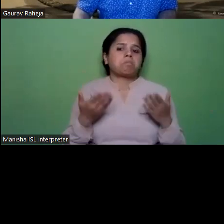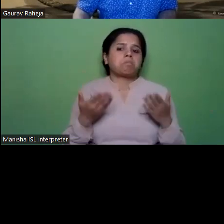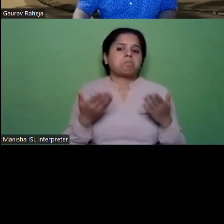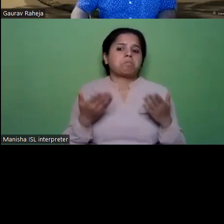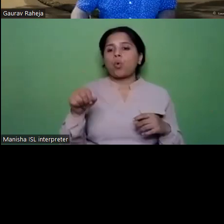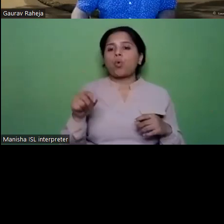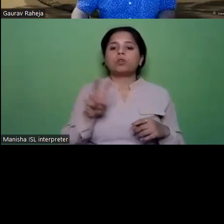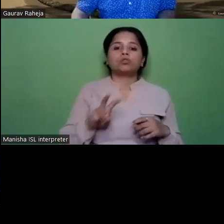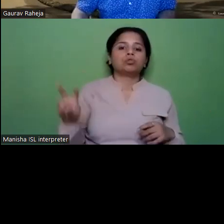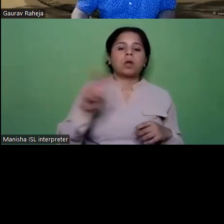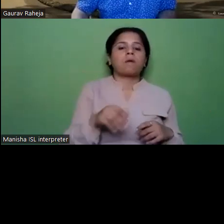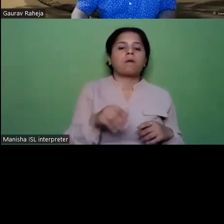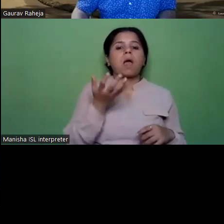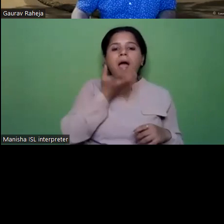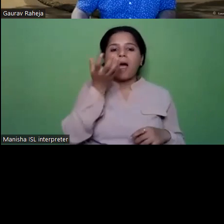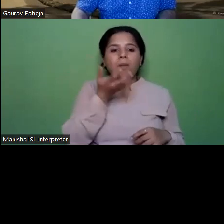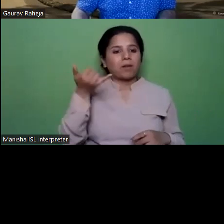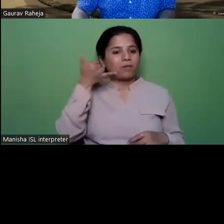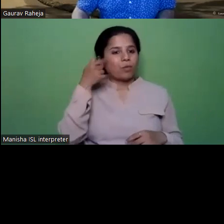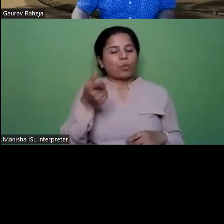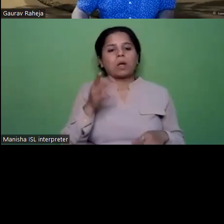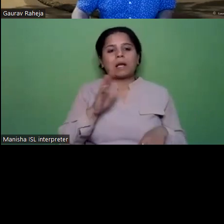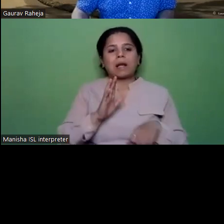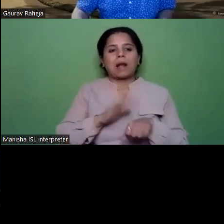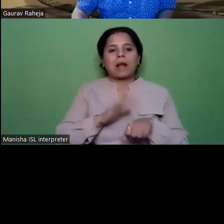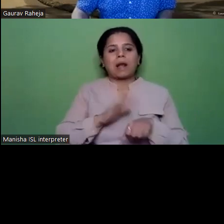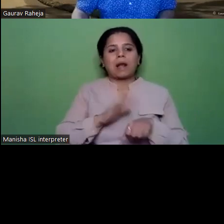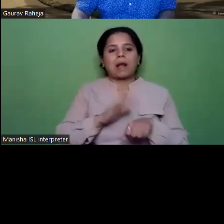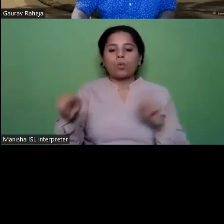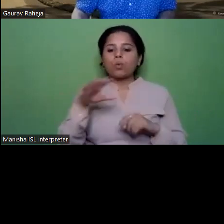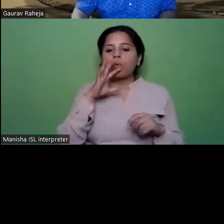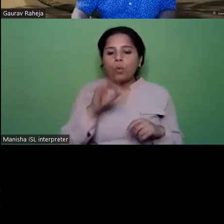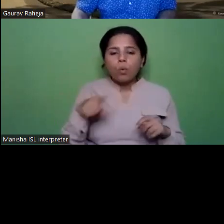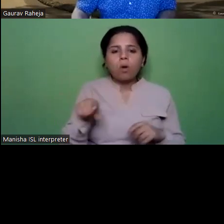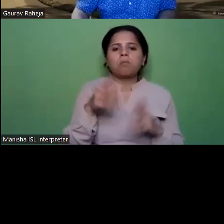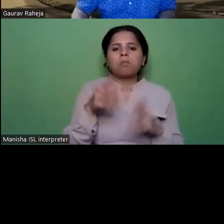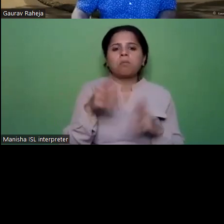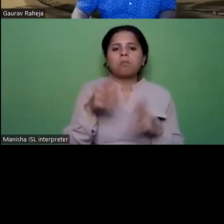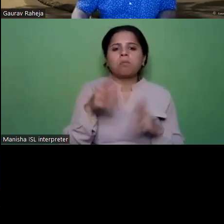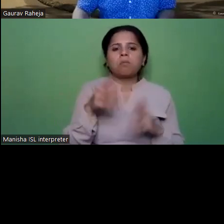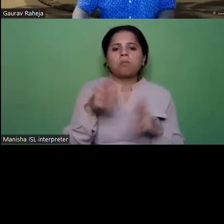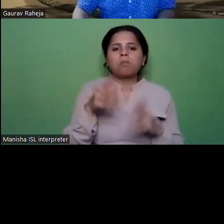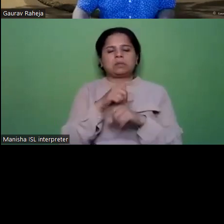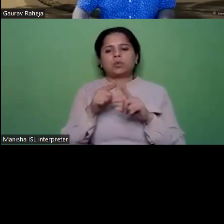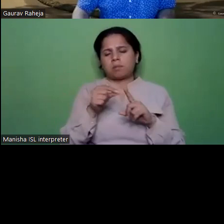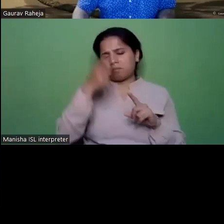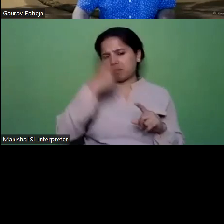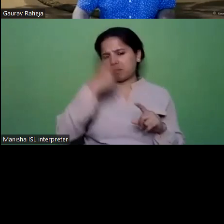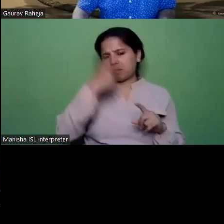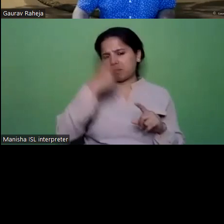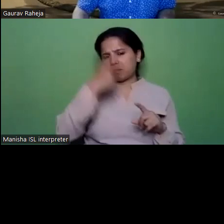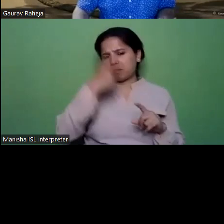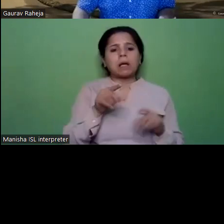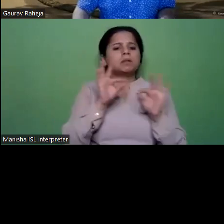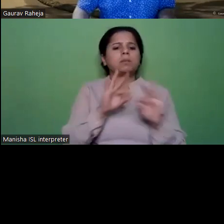these iPhones has taken us to that experience. Though they're becoming increasingly complex in my personal opinion, but a simple thing to